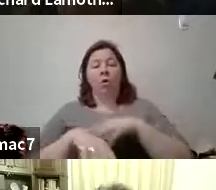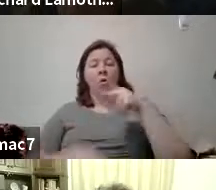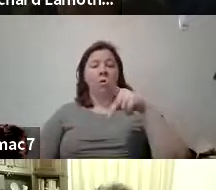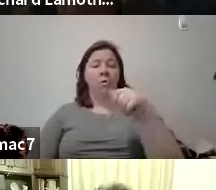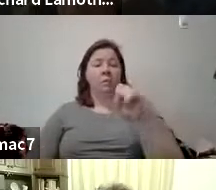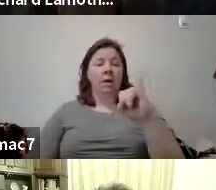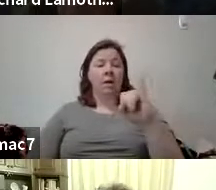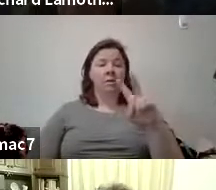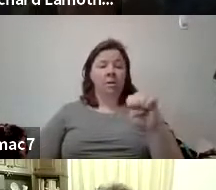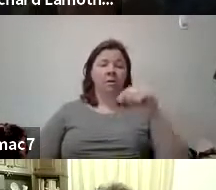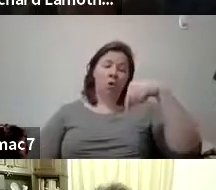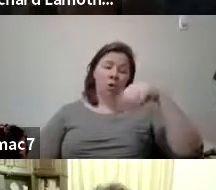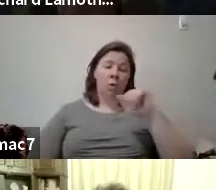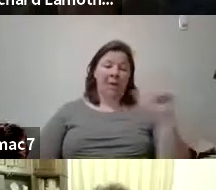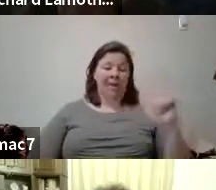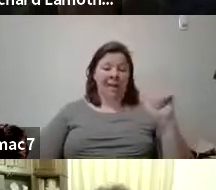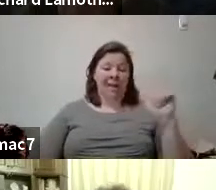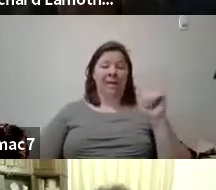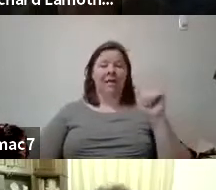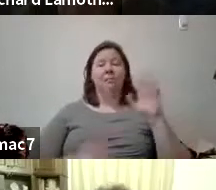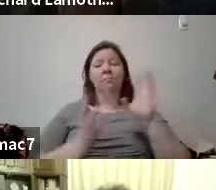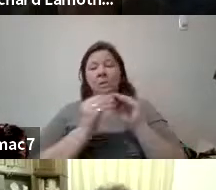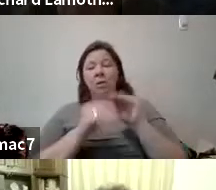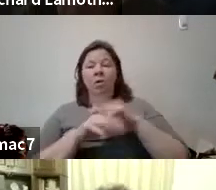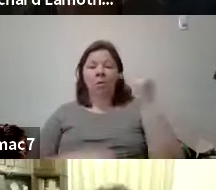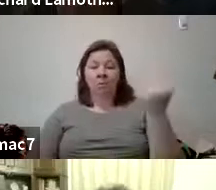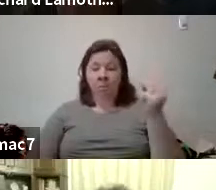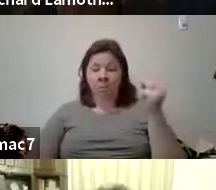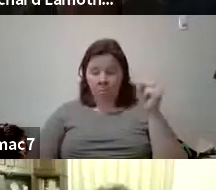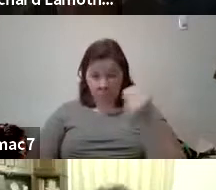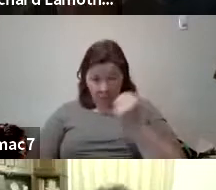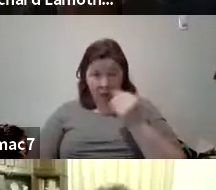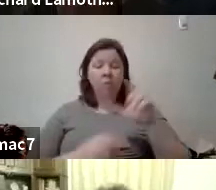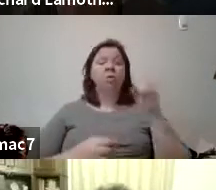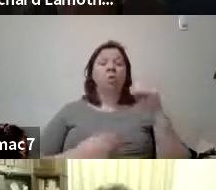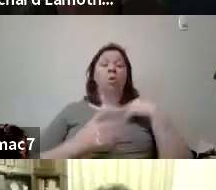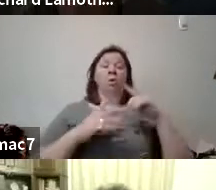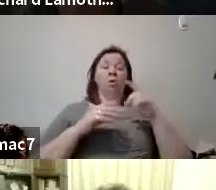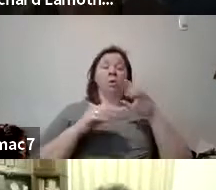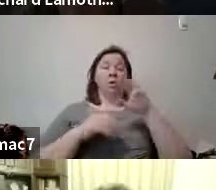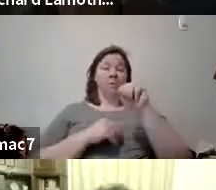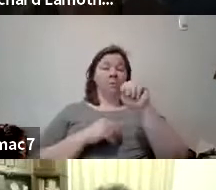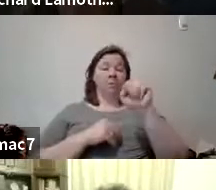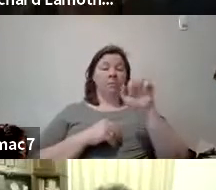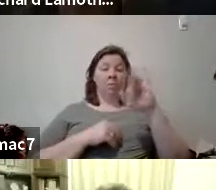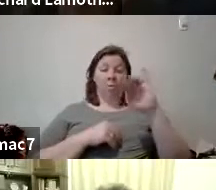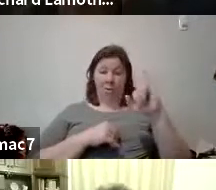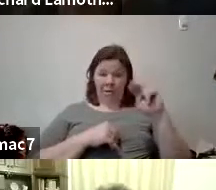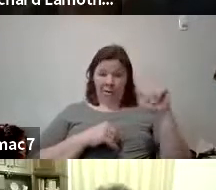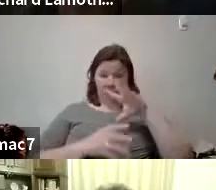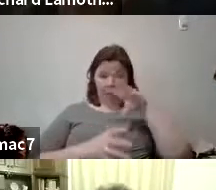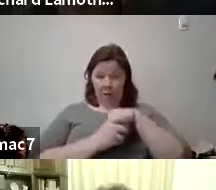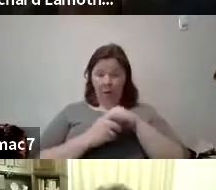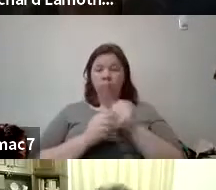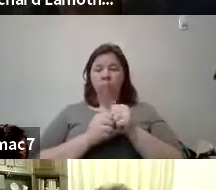Lions Q&A session on Mondays, and it just sort of grew from there once Marina got involved. So now we're excited.